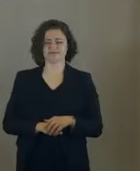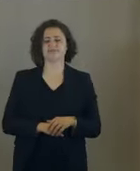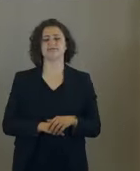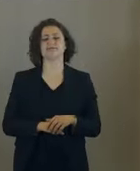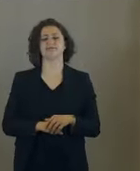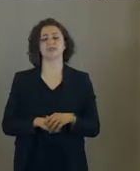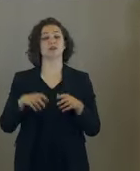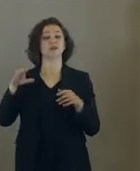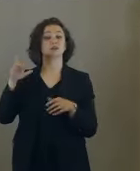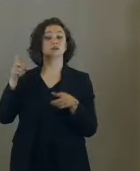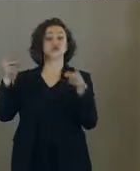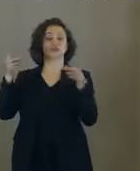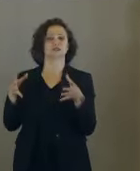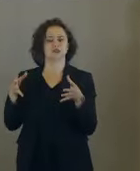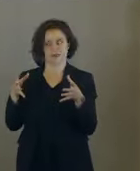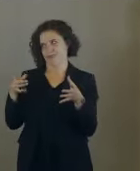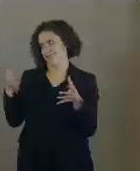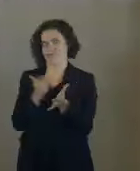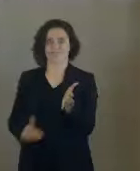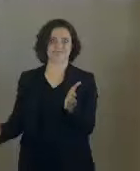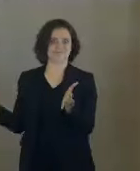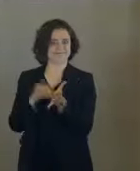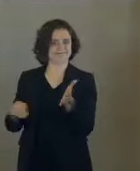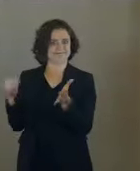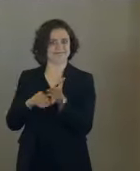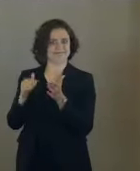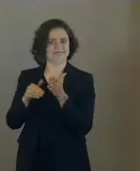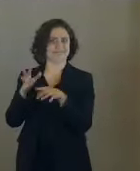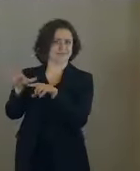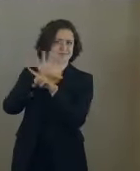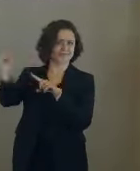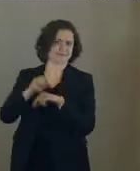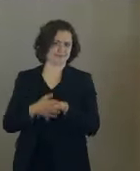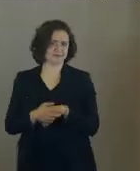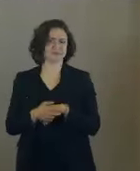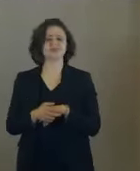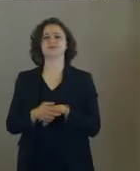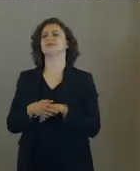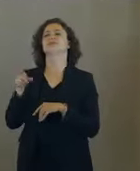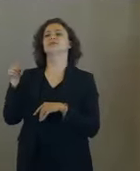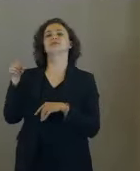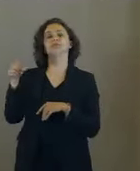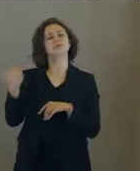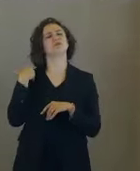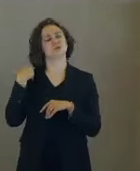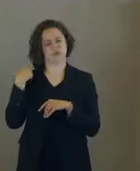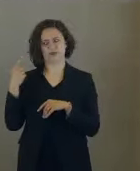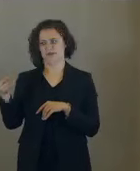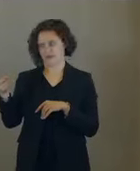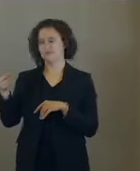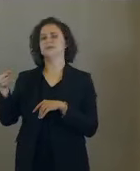And the director has done that time and time again. Just by way of example, and he shared out earlier